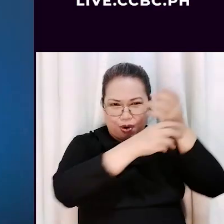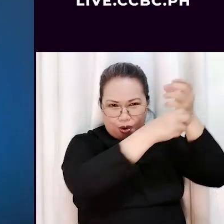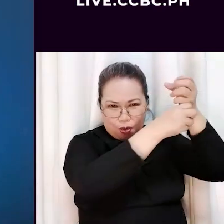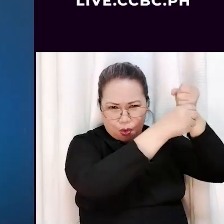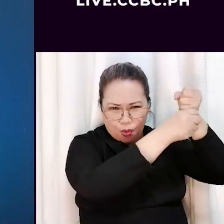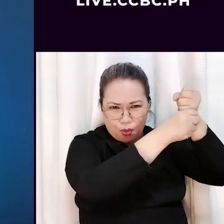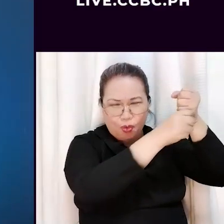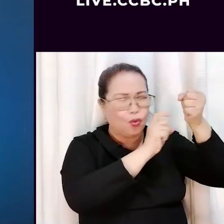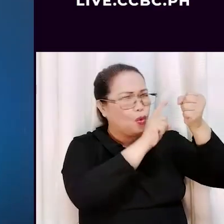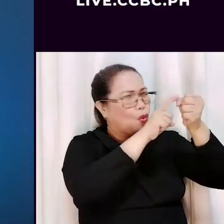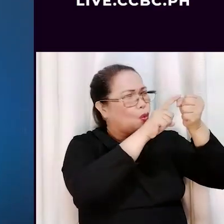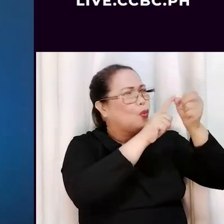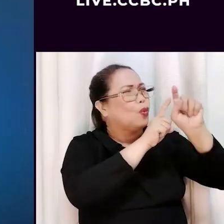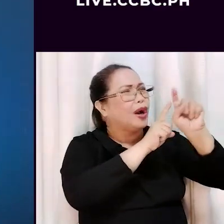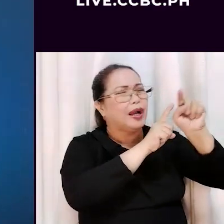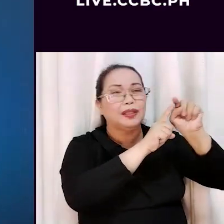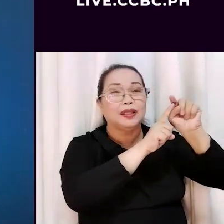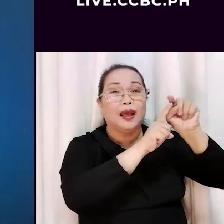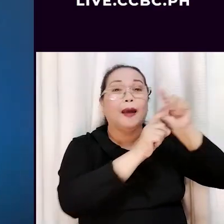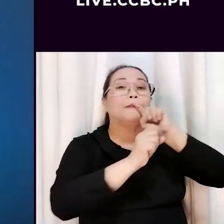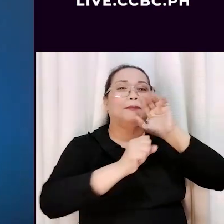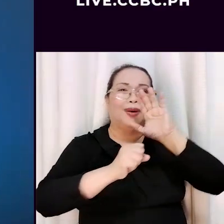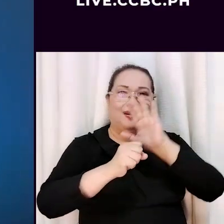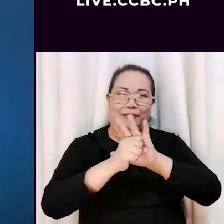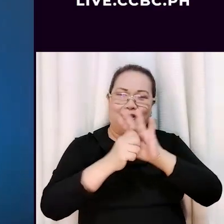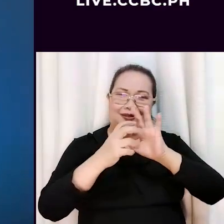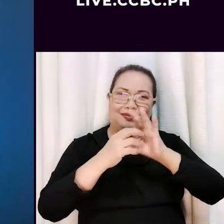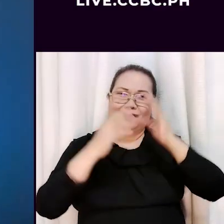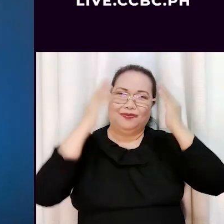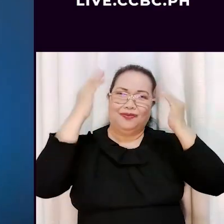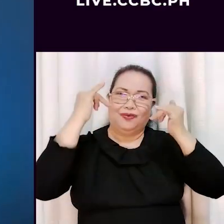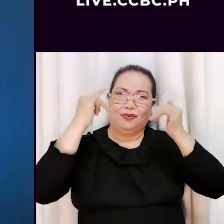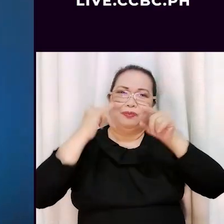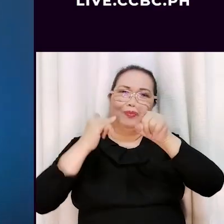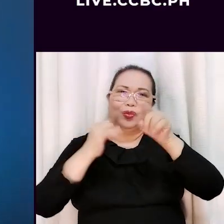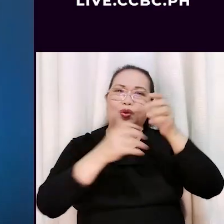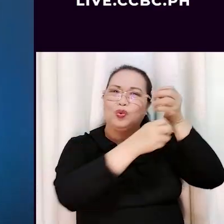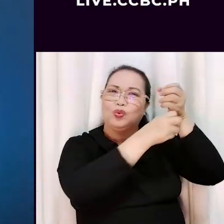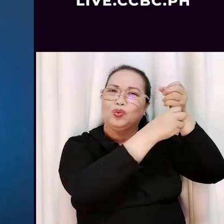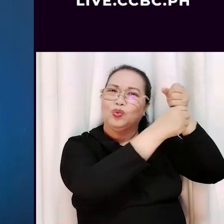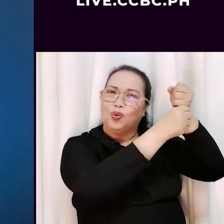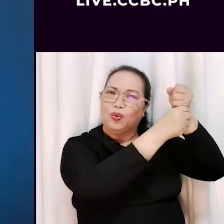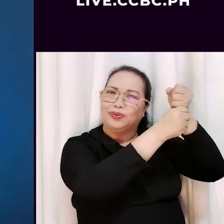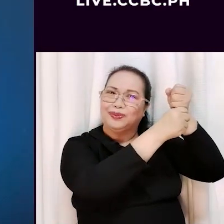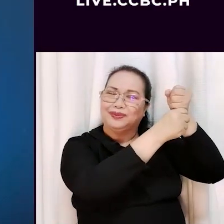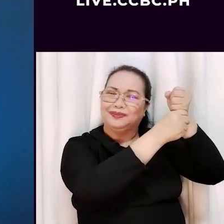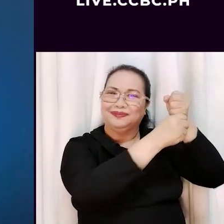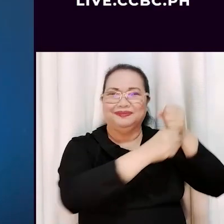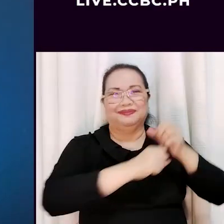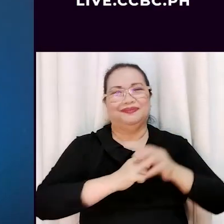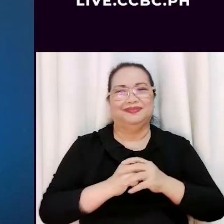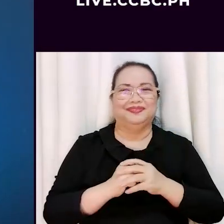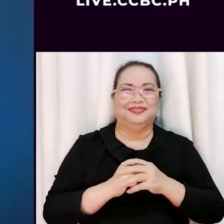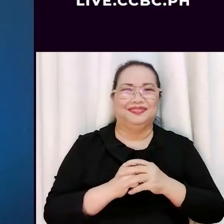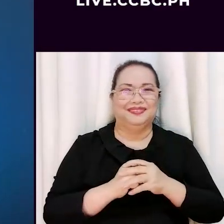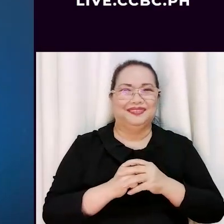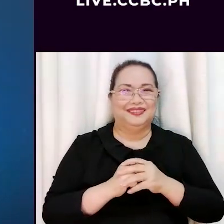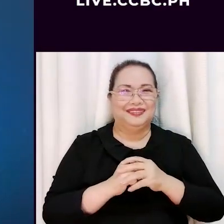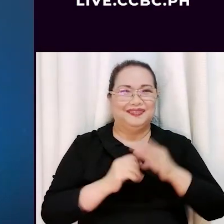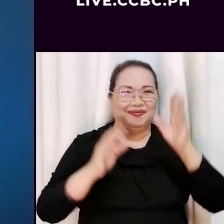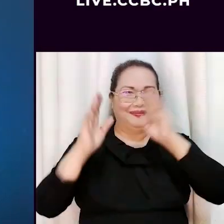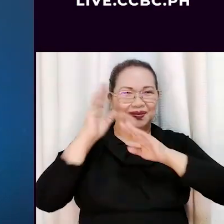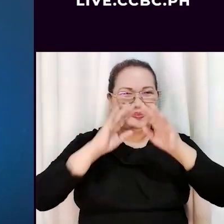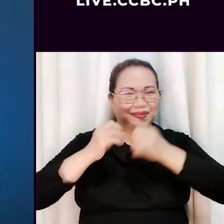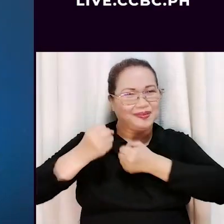of hope. The promise of hope. Hang on. Okay? So, tribulation brings